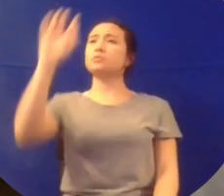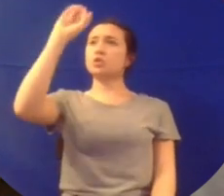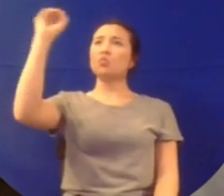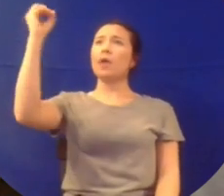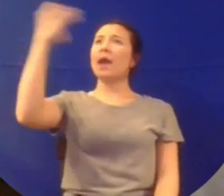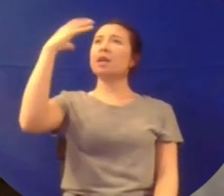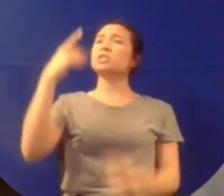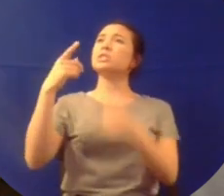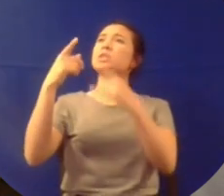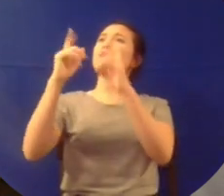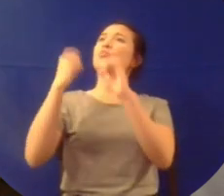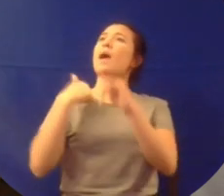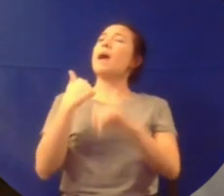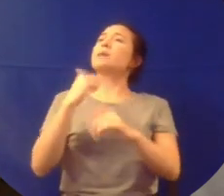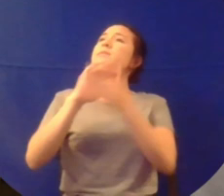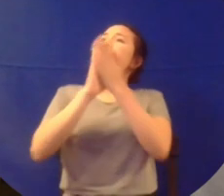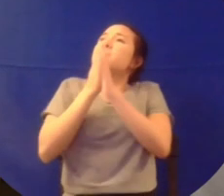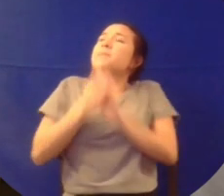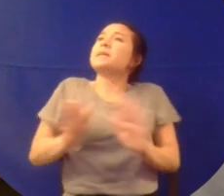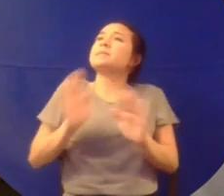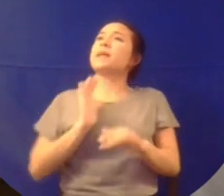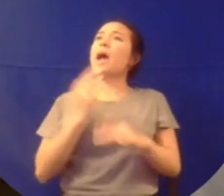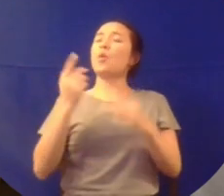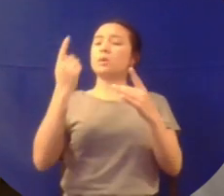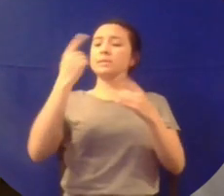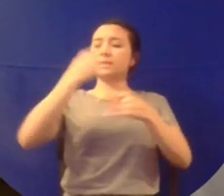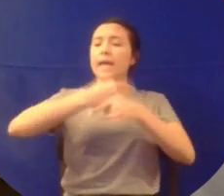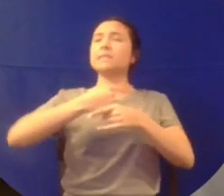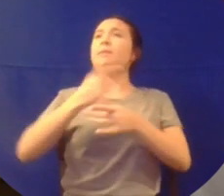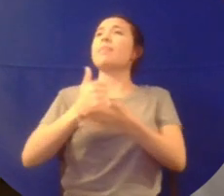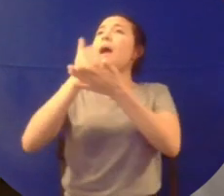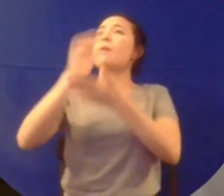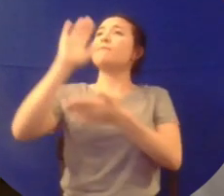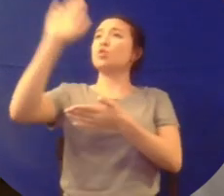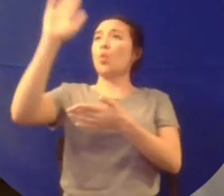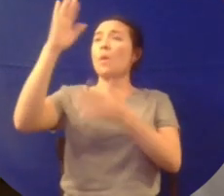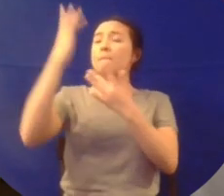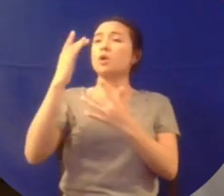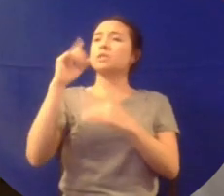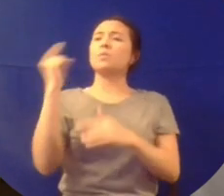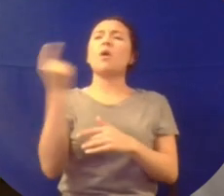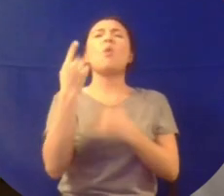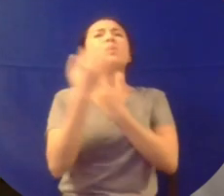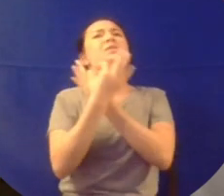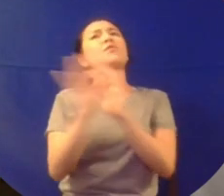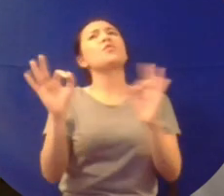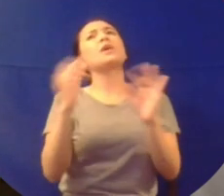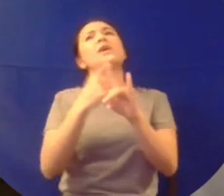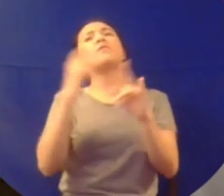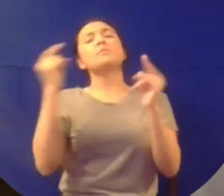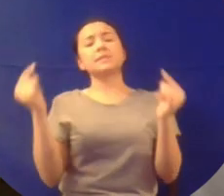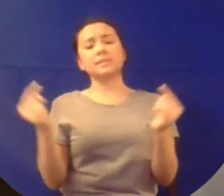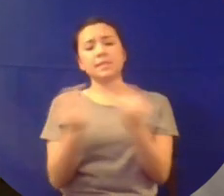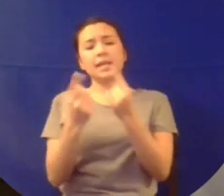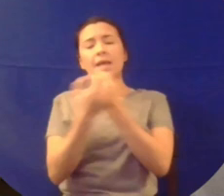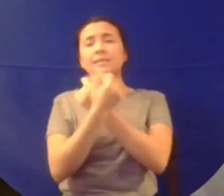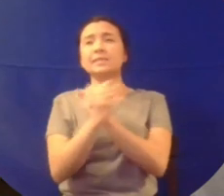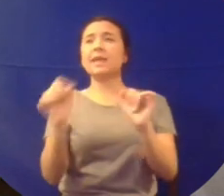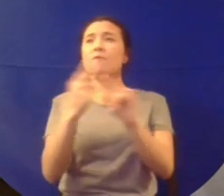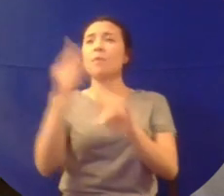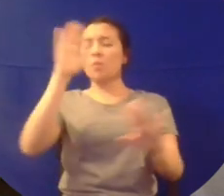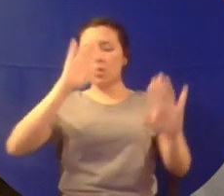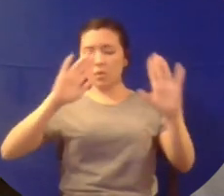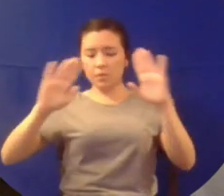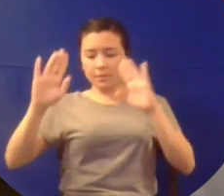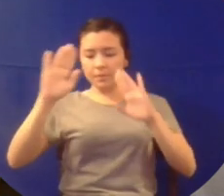Deliver us, Lord, from every evil. Graciously grant peace in our days, that by the help of your mercy, we may